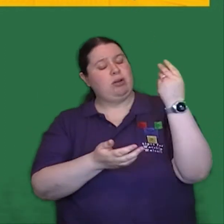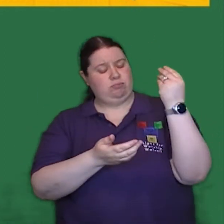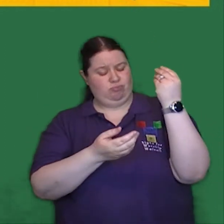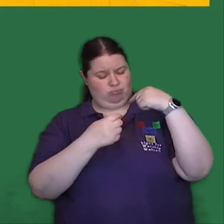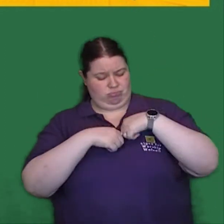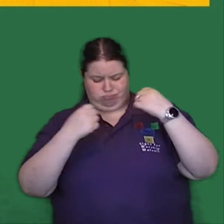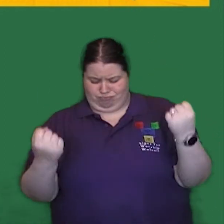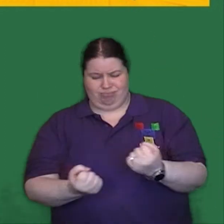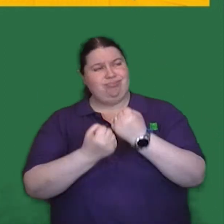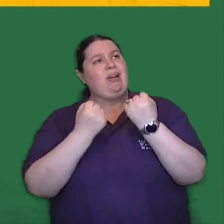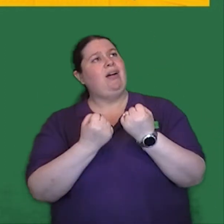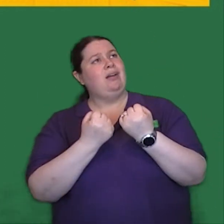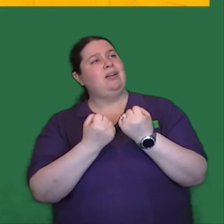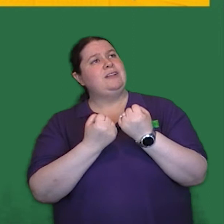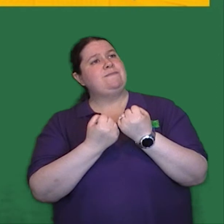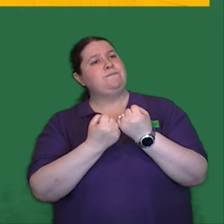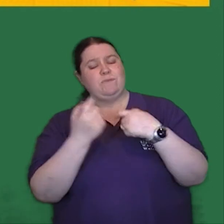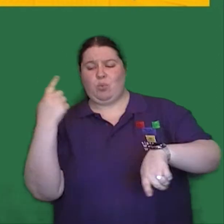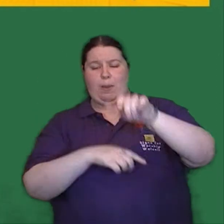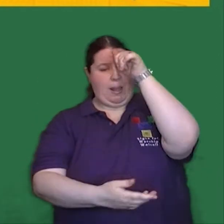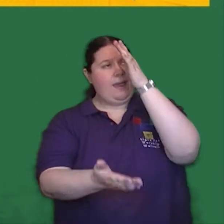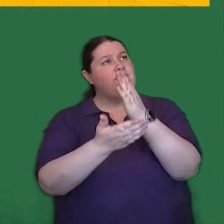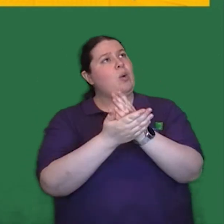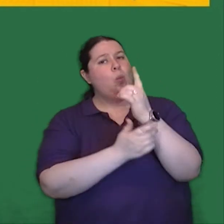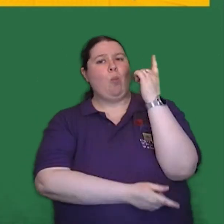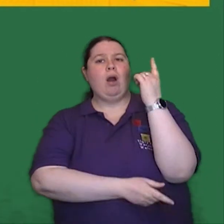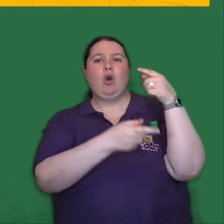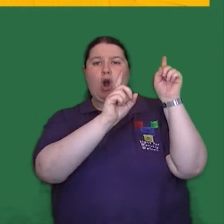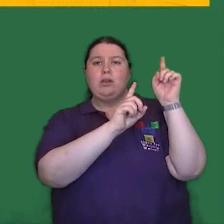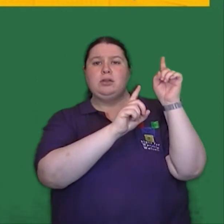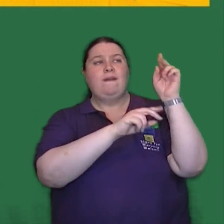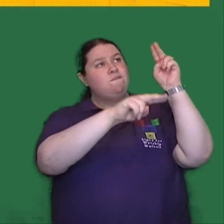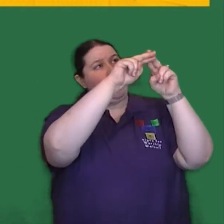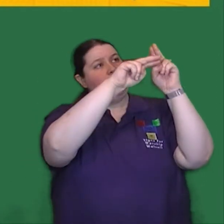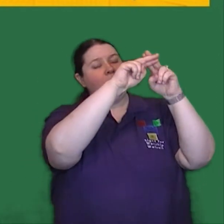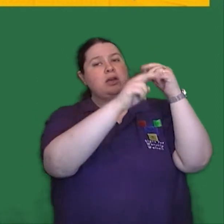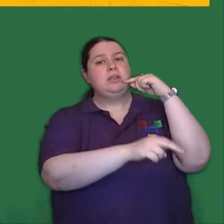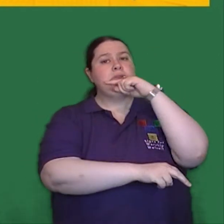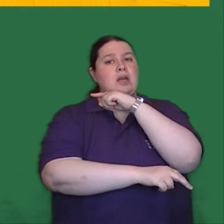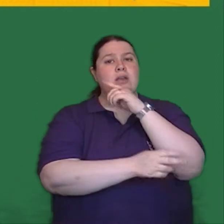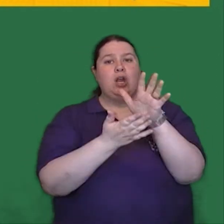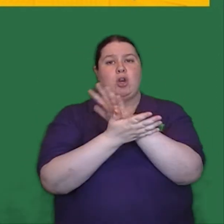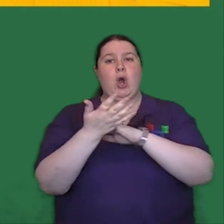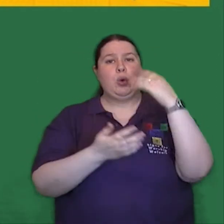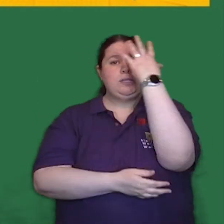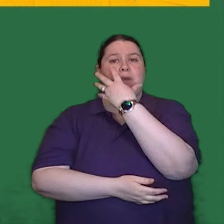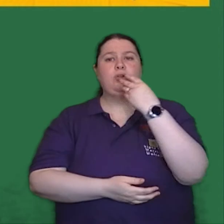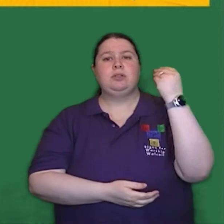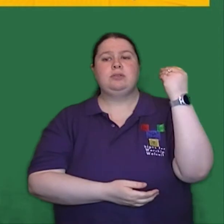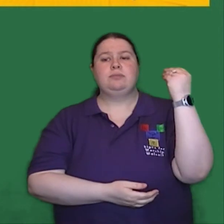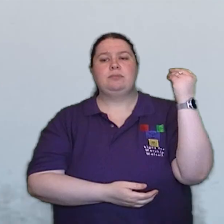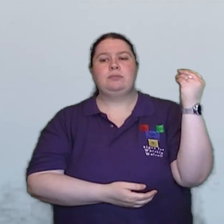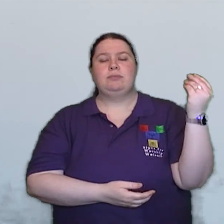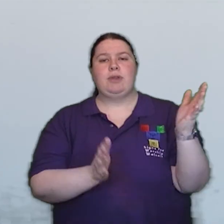us with power from on high. We believe in one God, Father, Son, and Holy